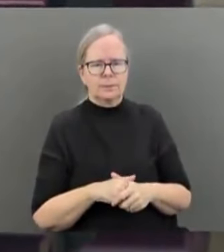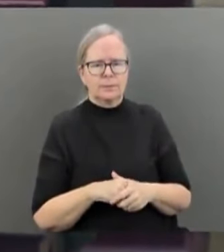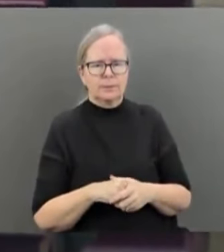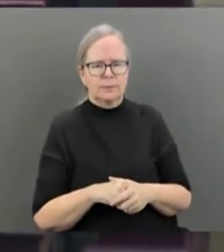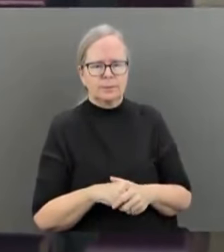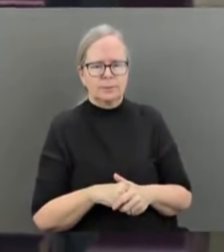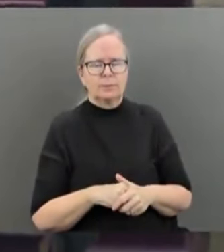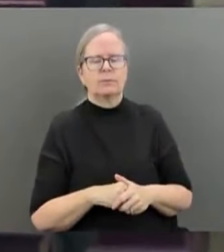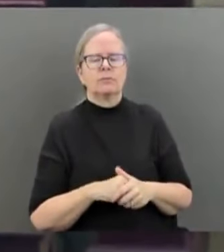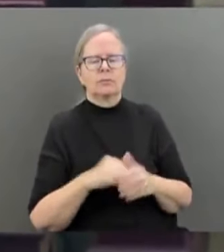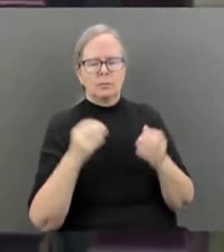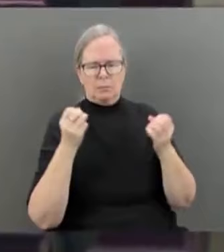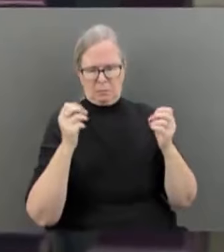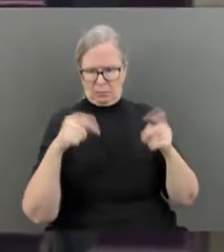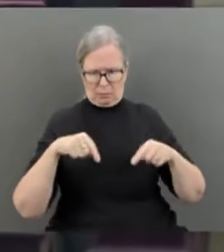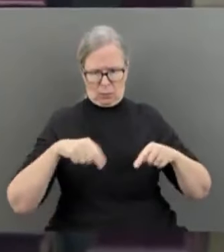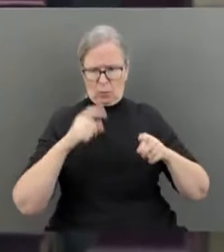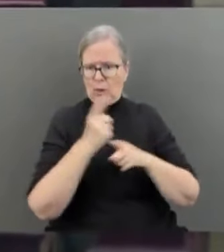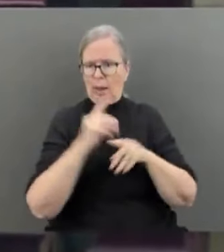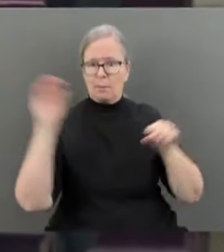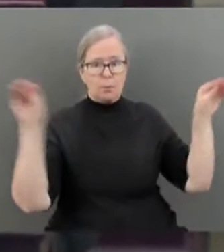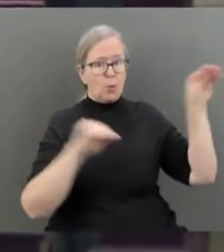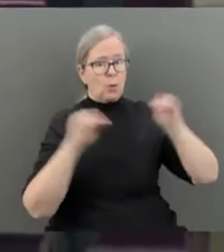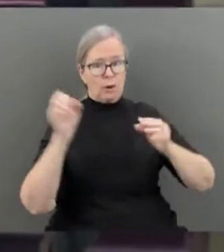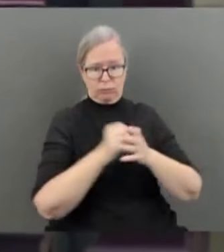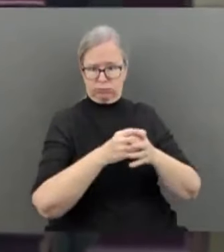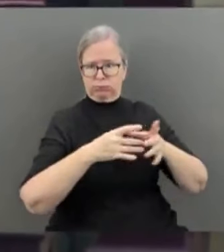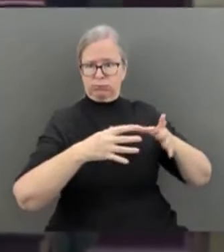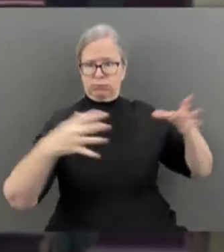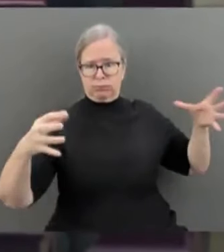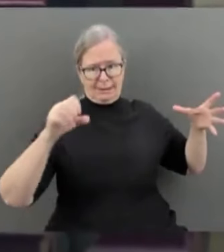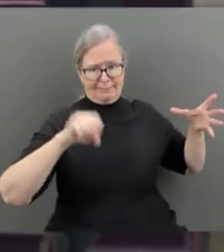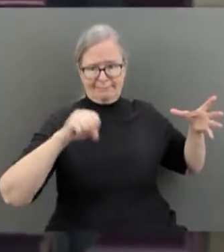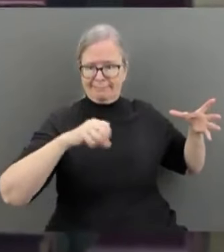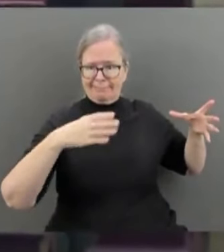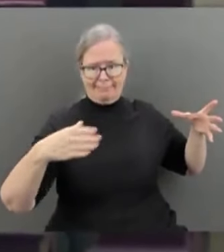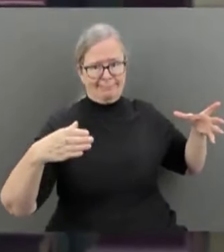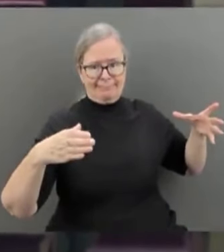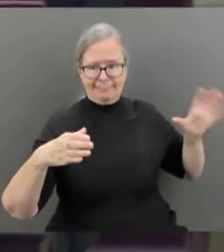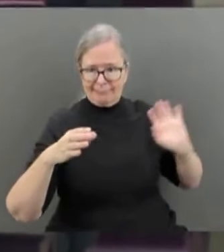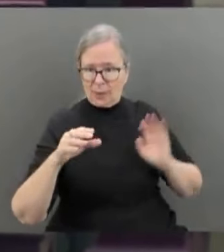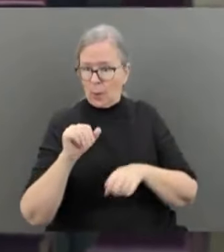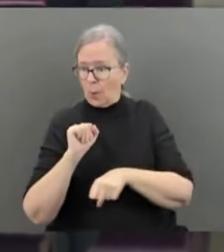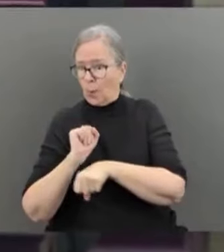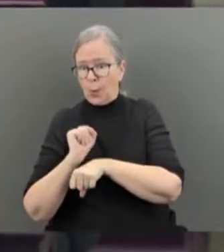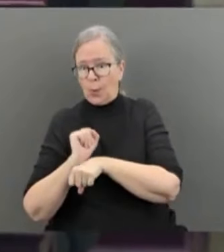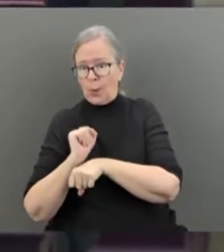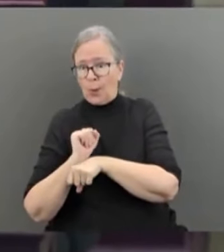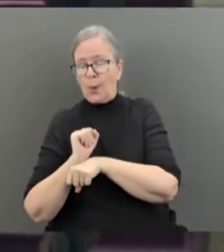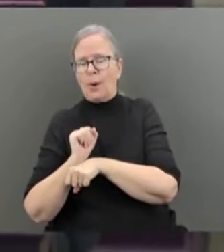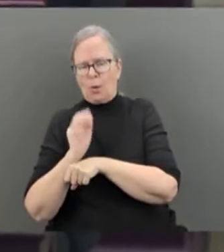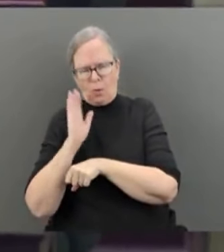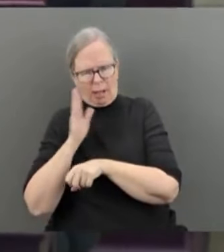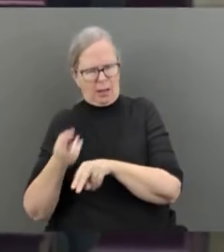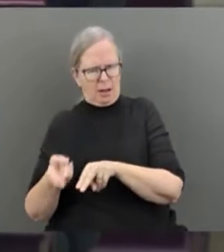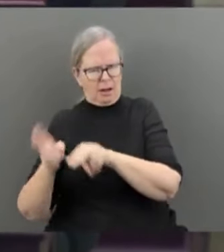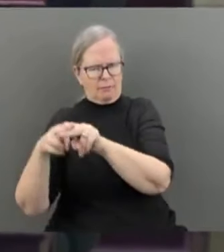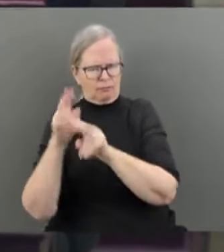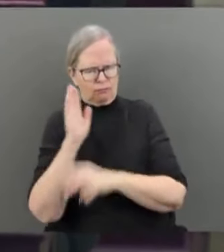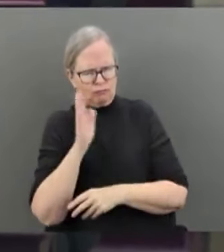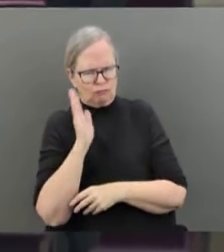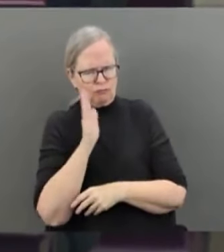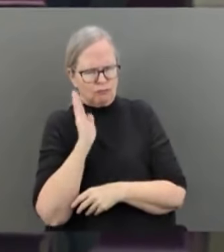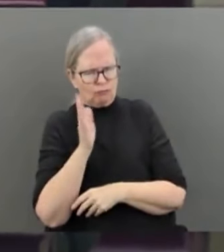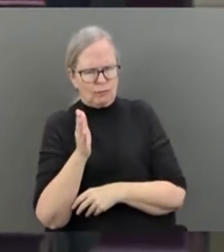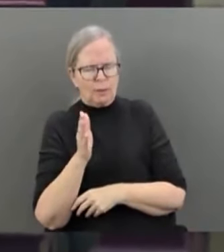as new Albertans settle into the job market. Alberta is leading the country in economic growth, job creation, productivity, and weekly earnings.